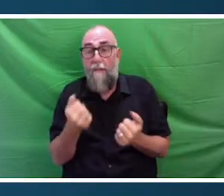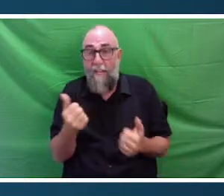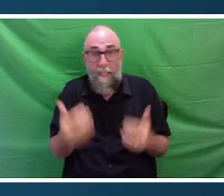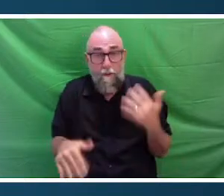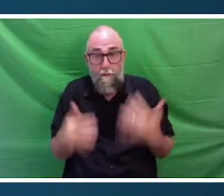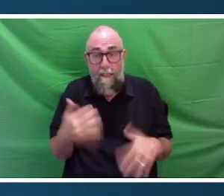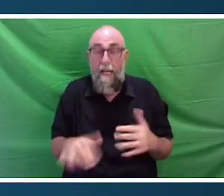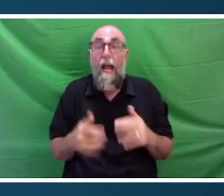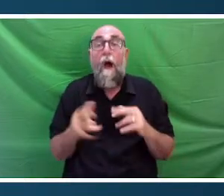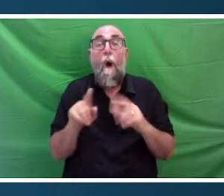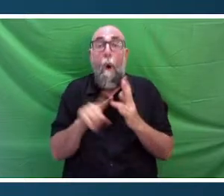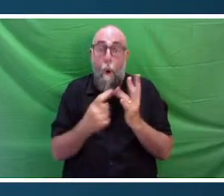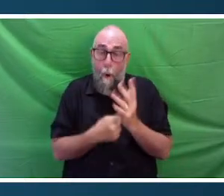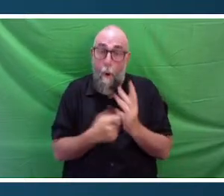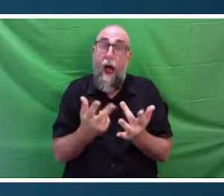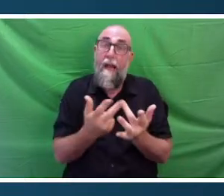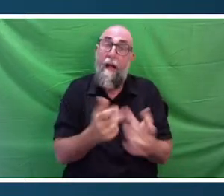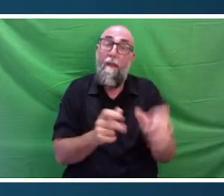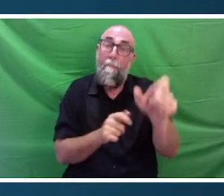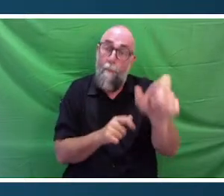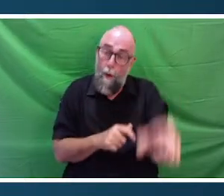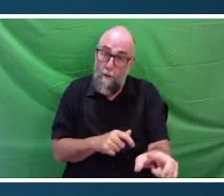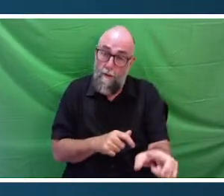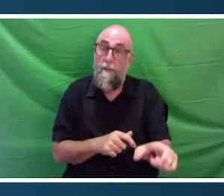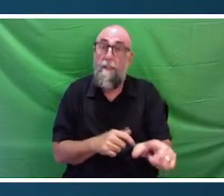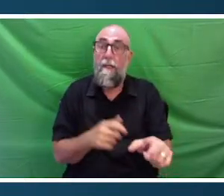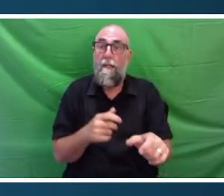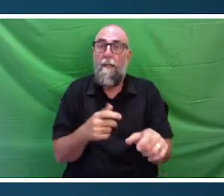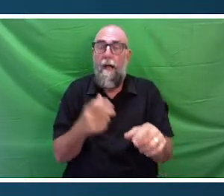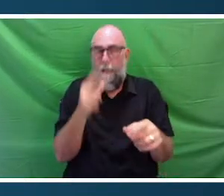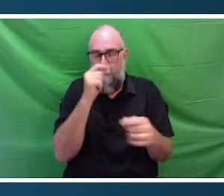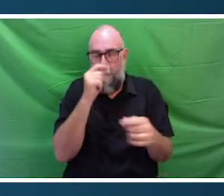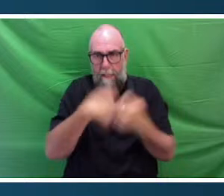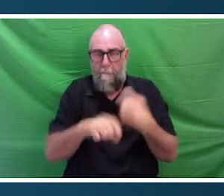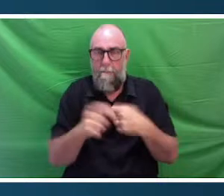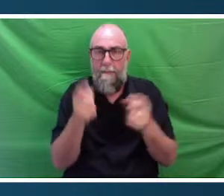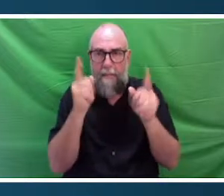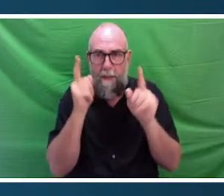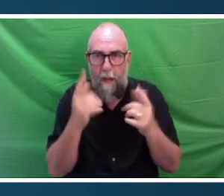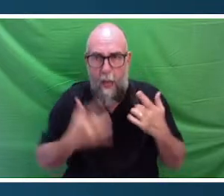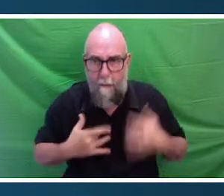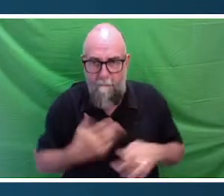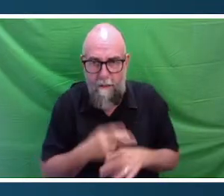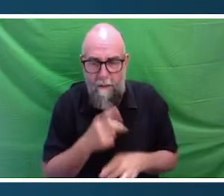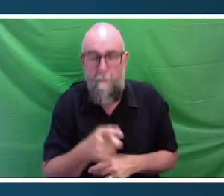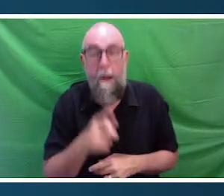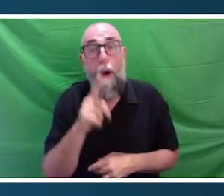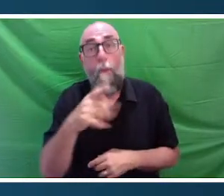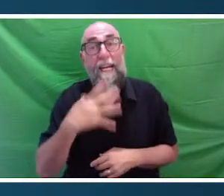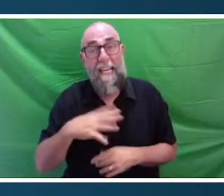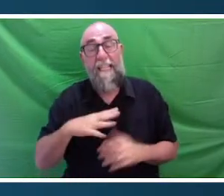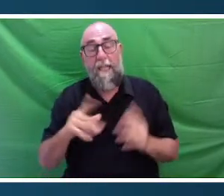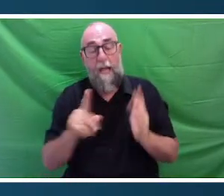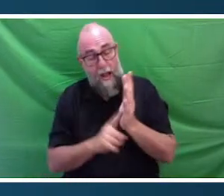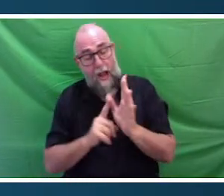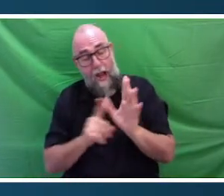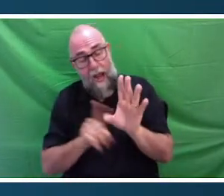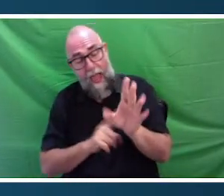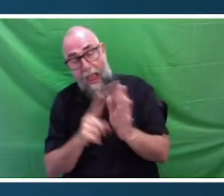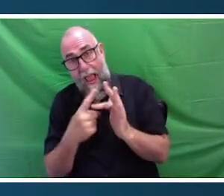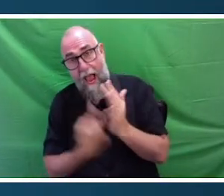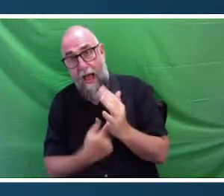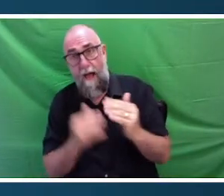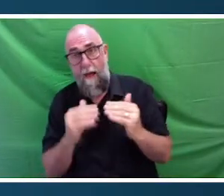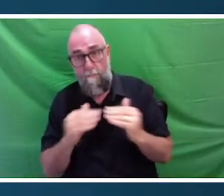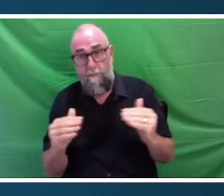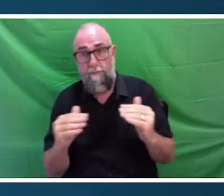have the support of the other layers. So all of this needs to happen simultaneously. But what I wanted to say today is that